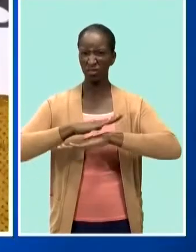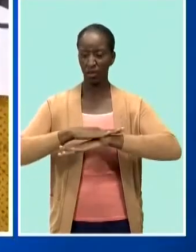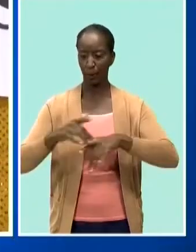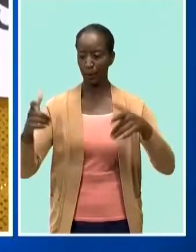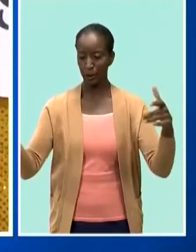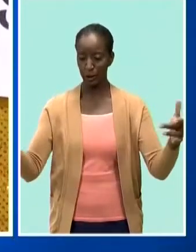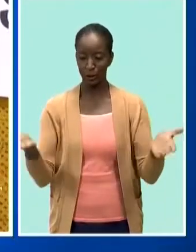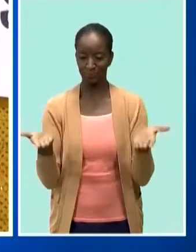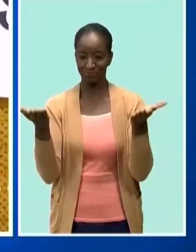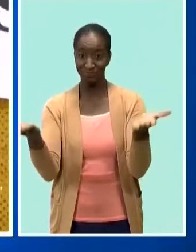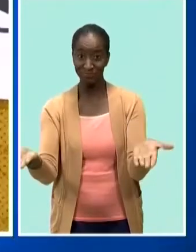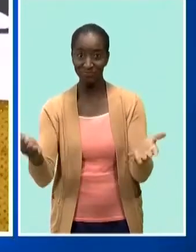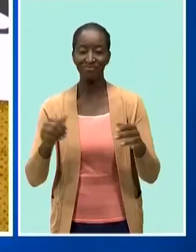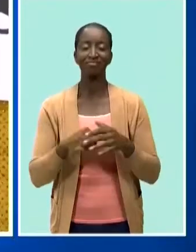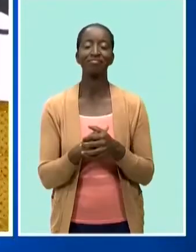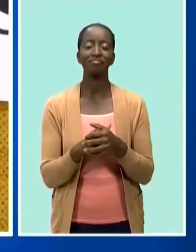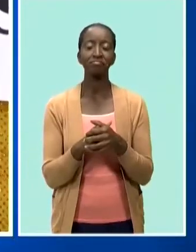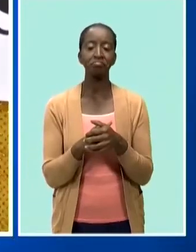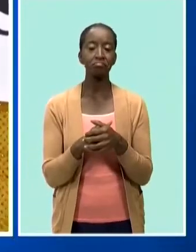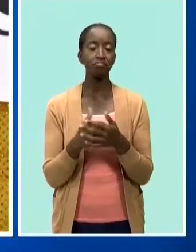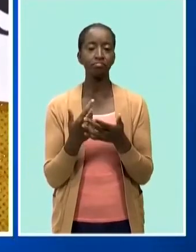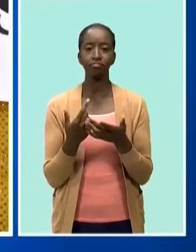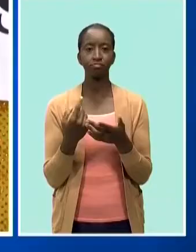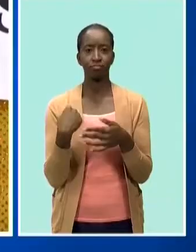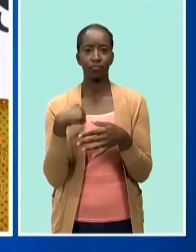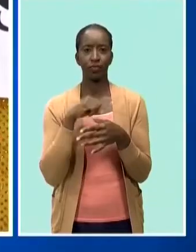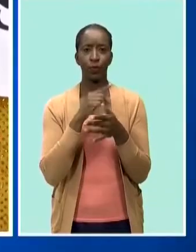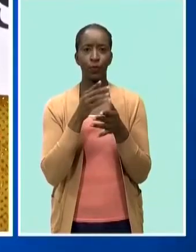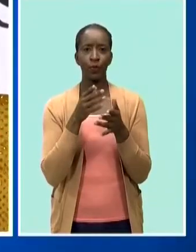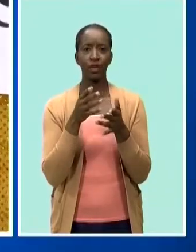We essentially decided to do this as a way